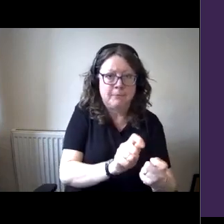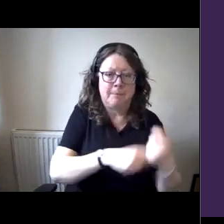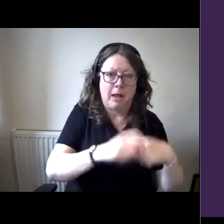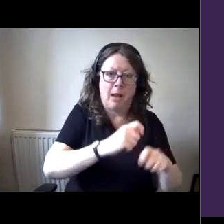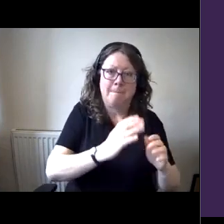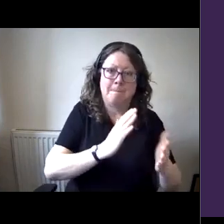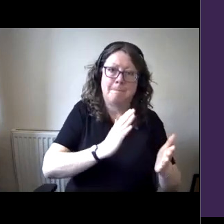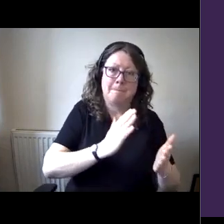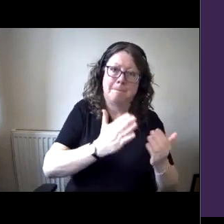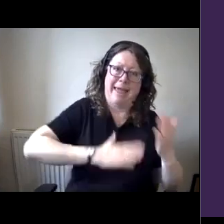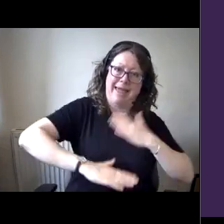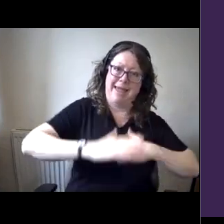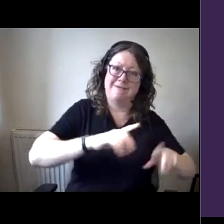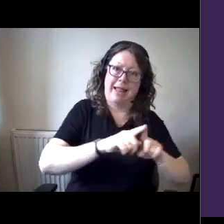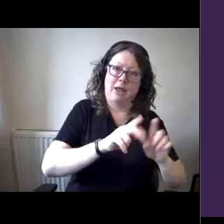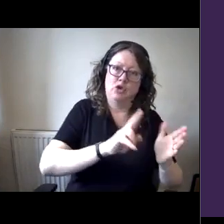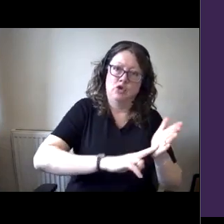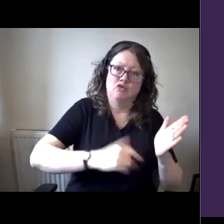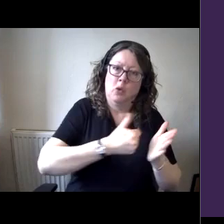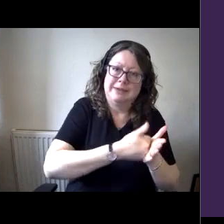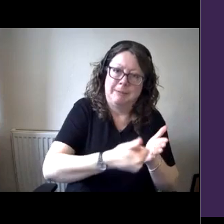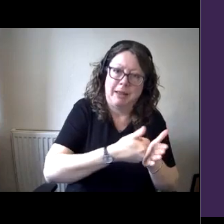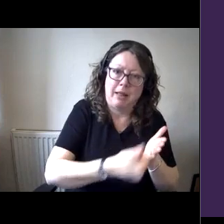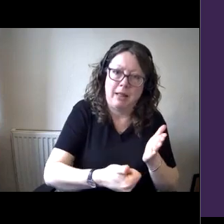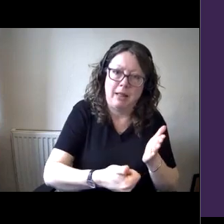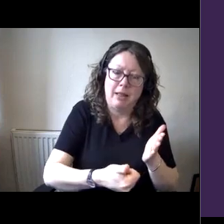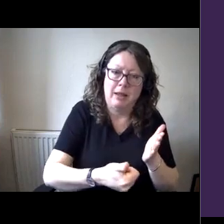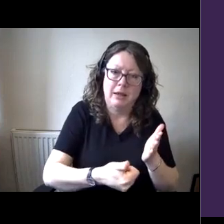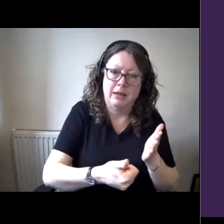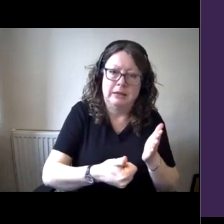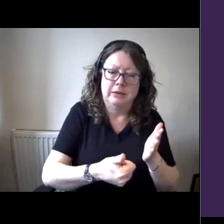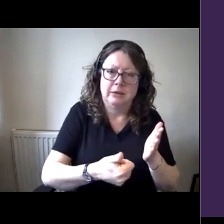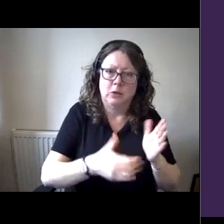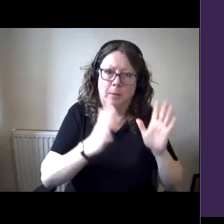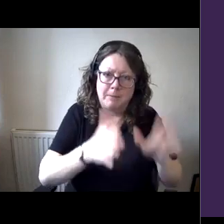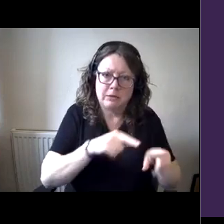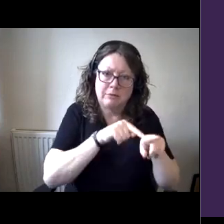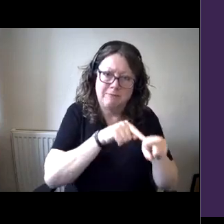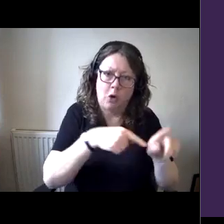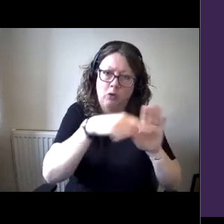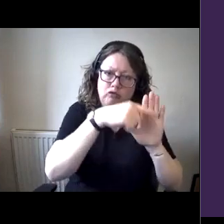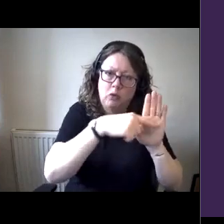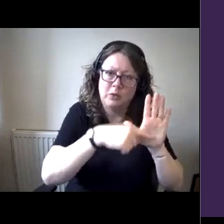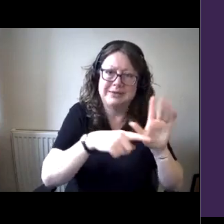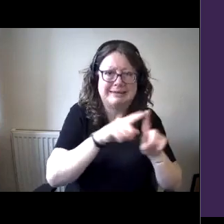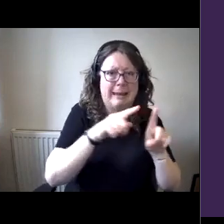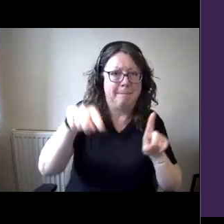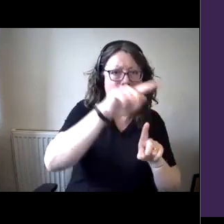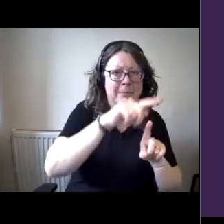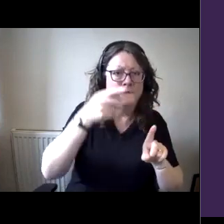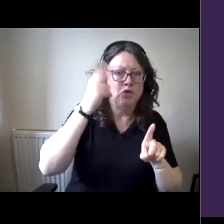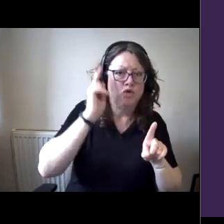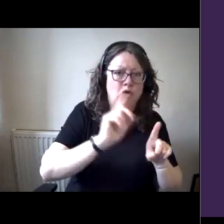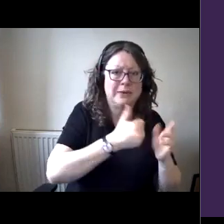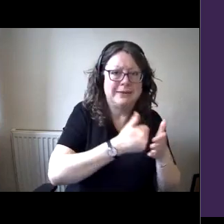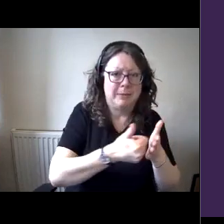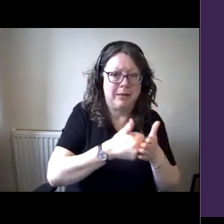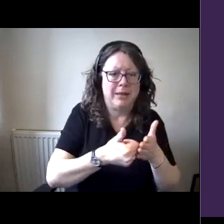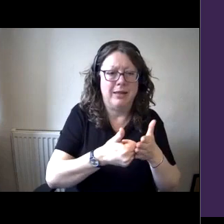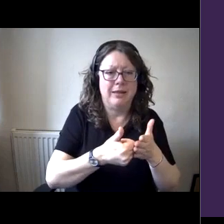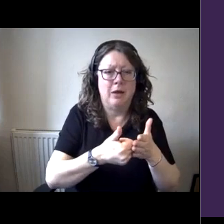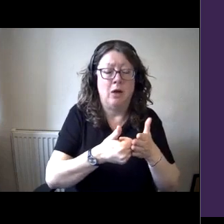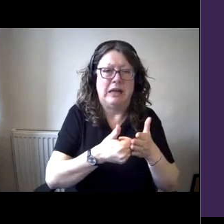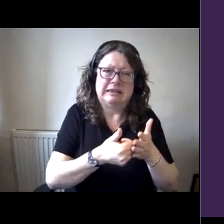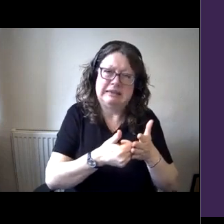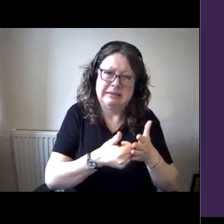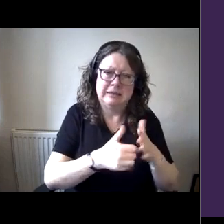that this is a set of rules that you need to follow? Or am I bringing to the table that actually